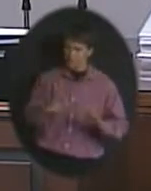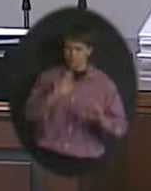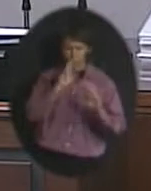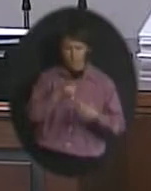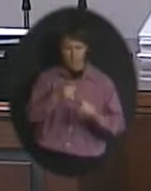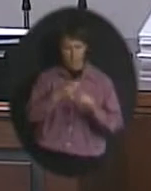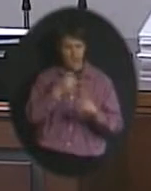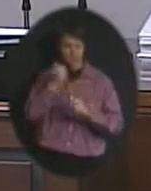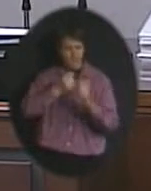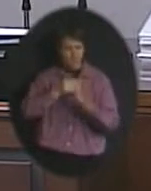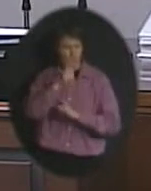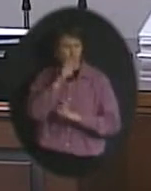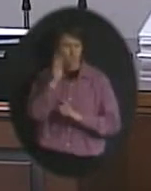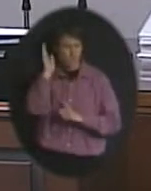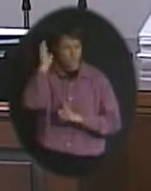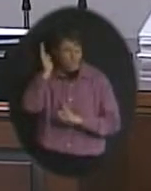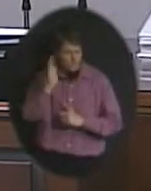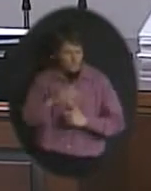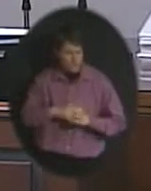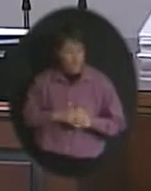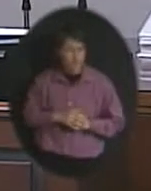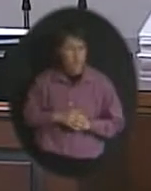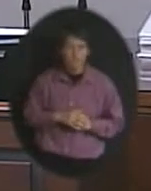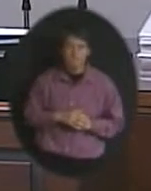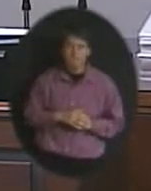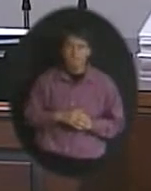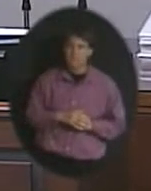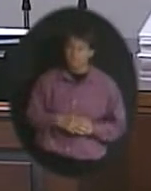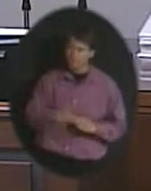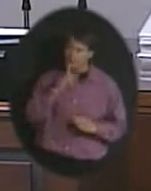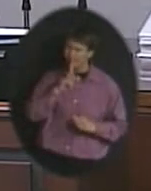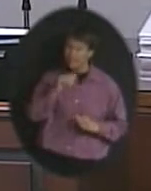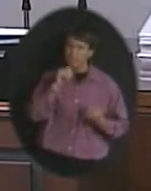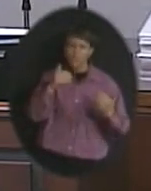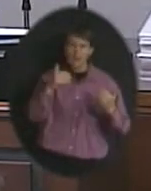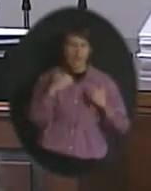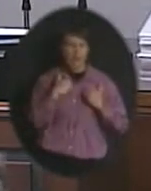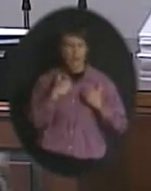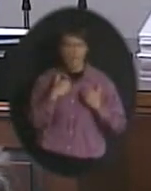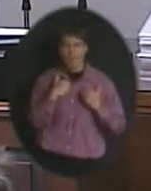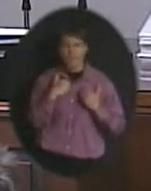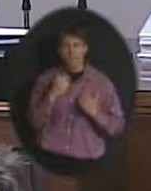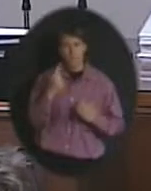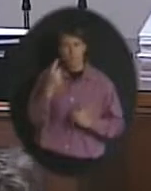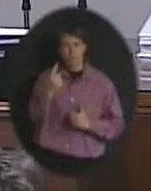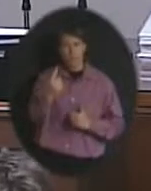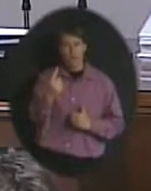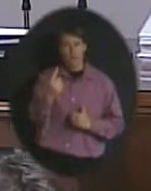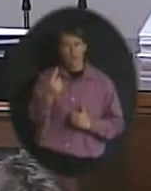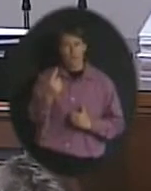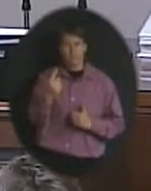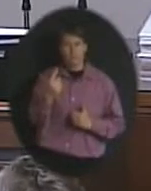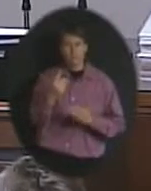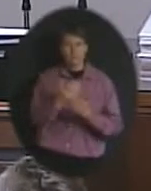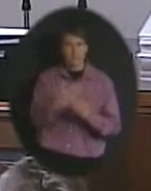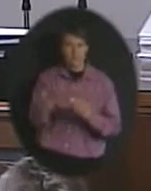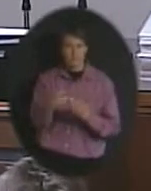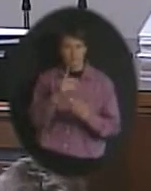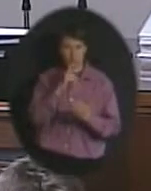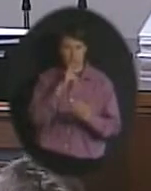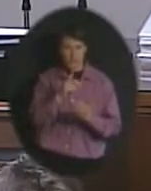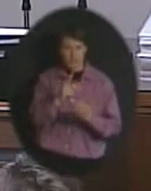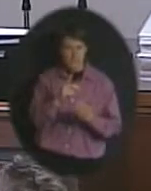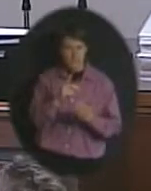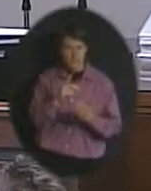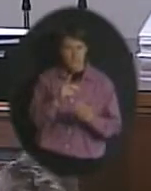that presented. Didn't really come up with one area that was really a driving force to